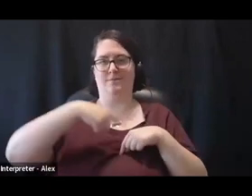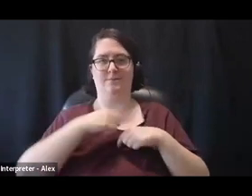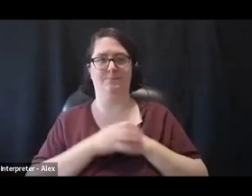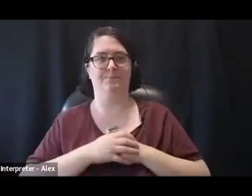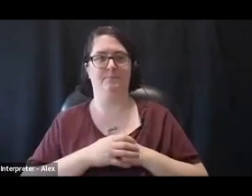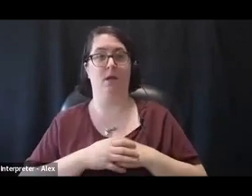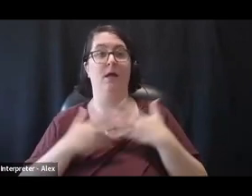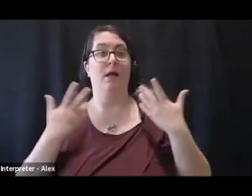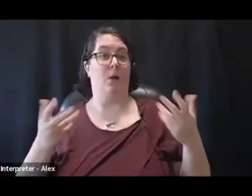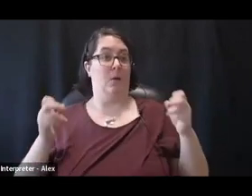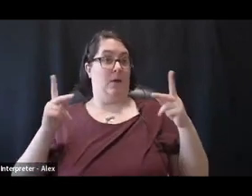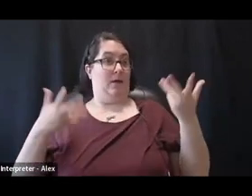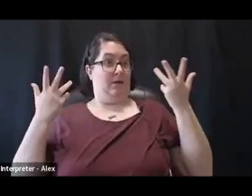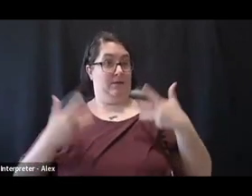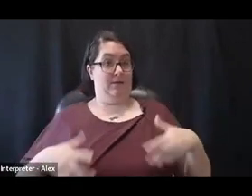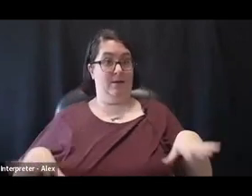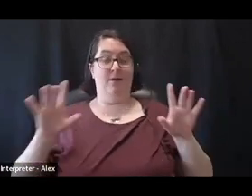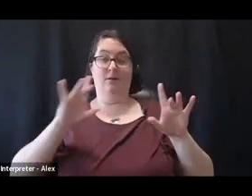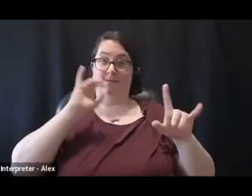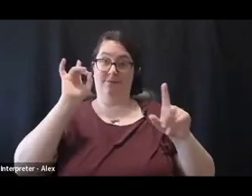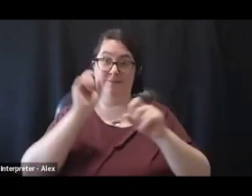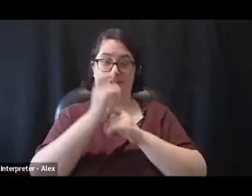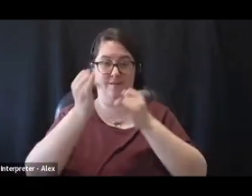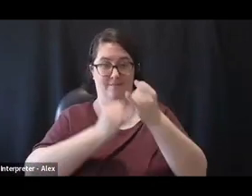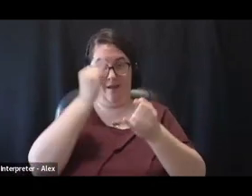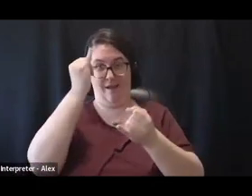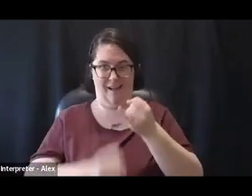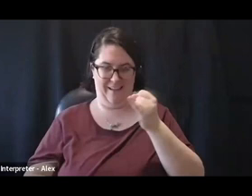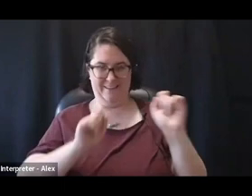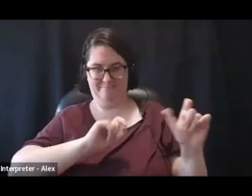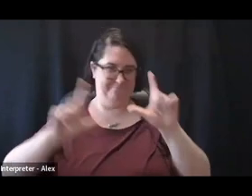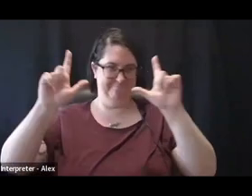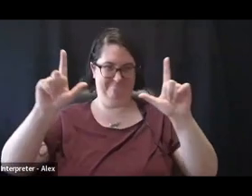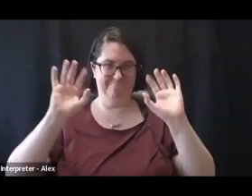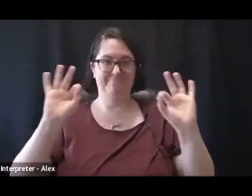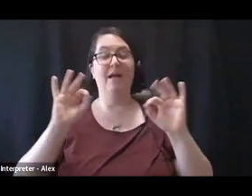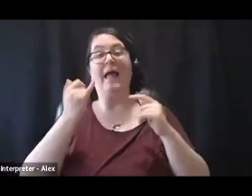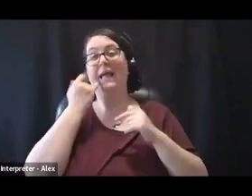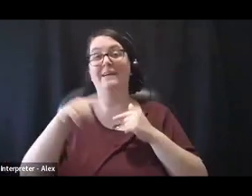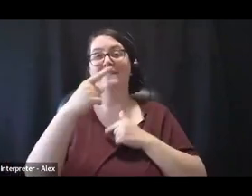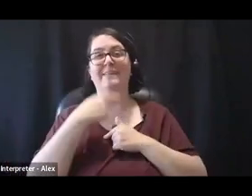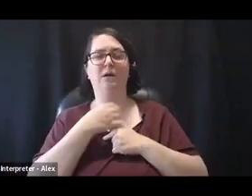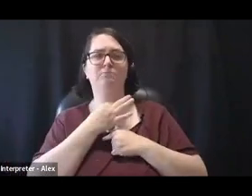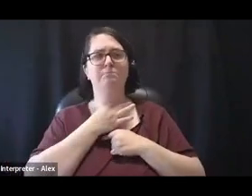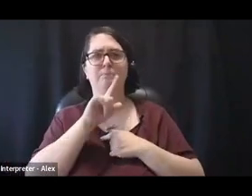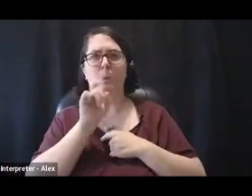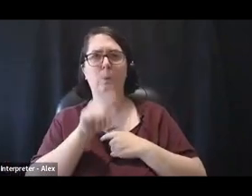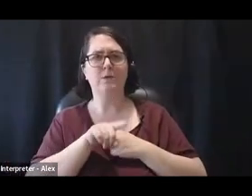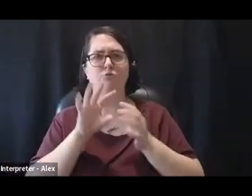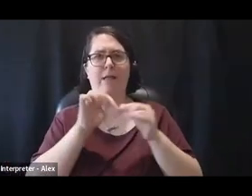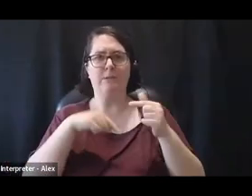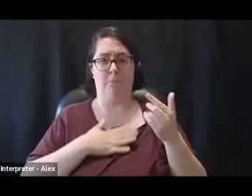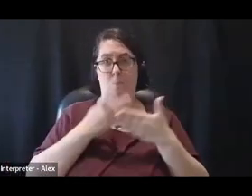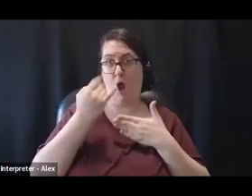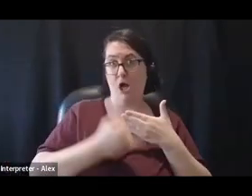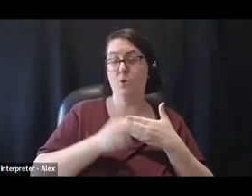So this brings me to the real end of this event, the very end. If you have any questions on InterConnect